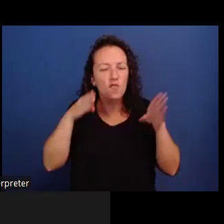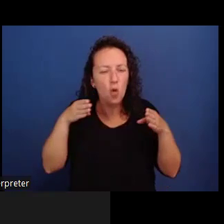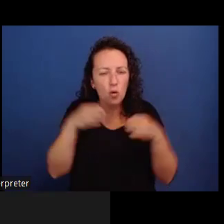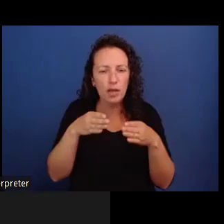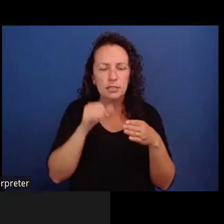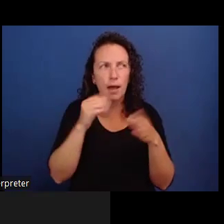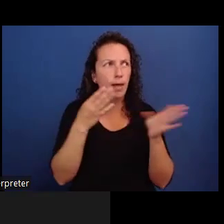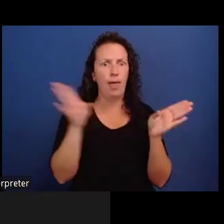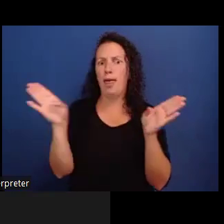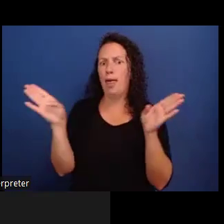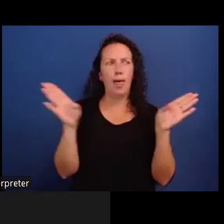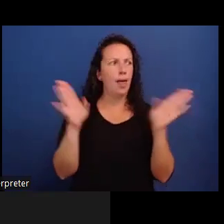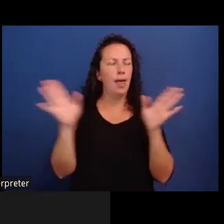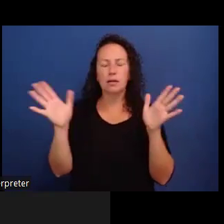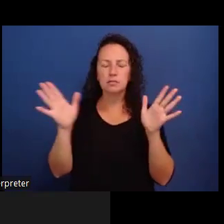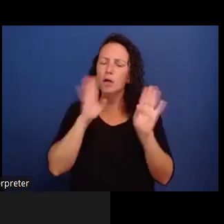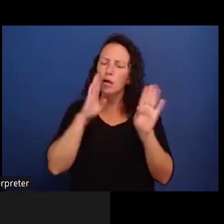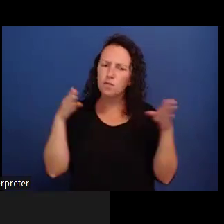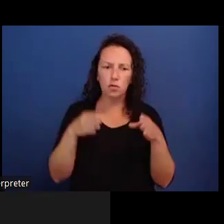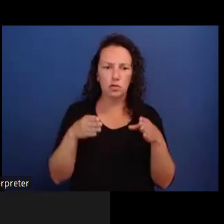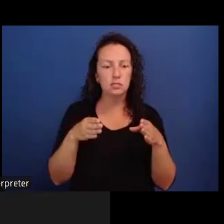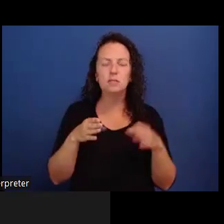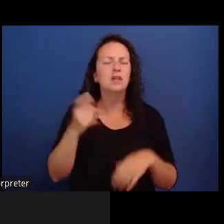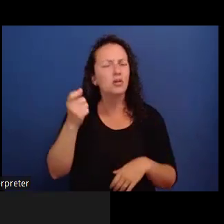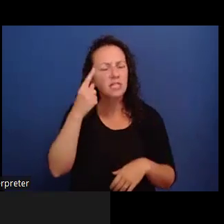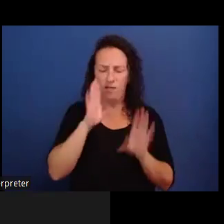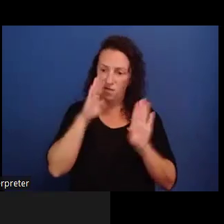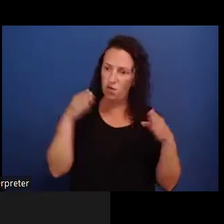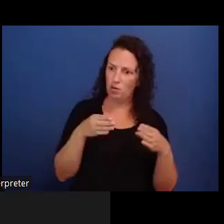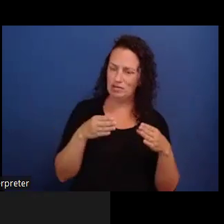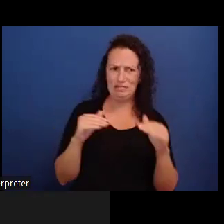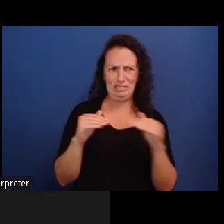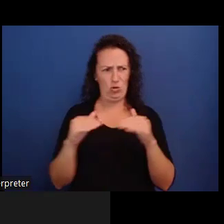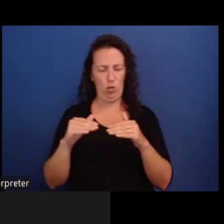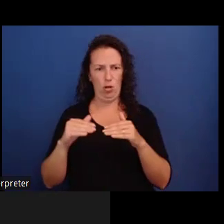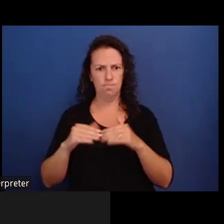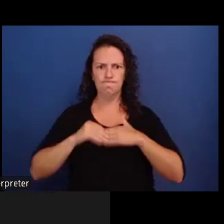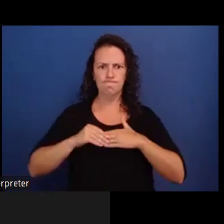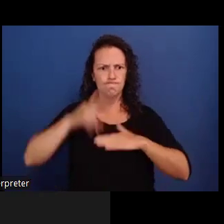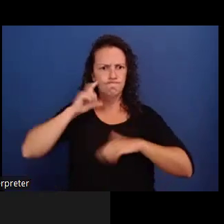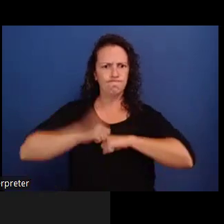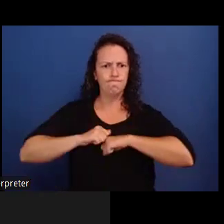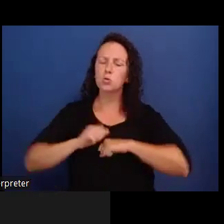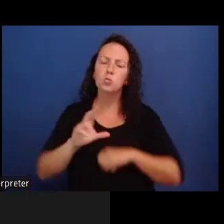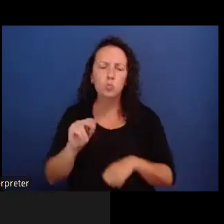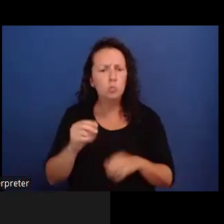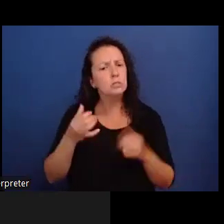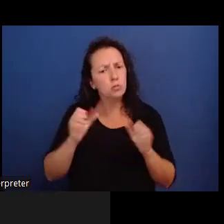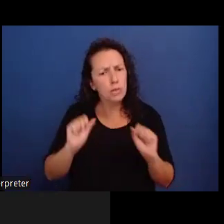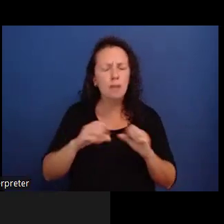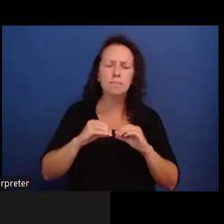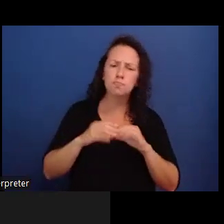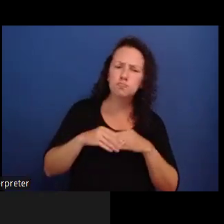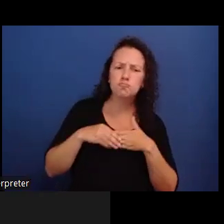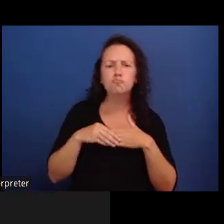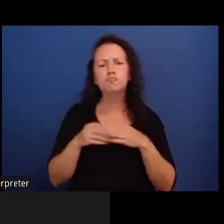And in being focused doesn't mean inflexible, but it certainly means, with more information